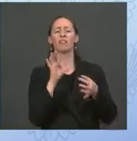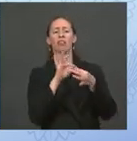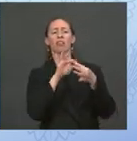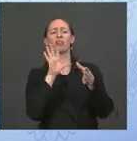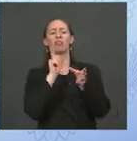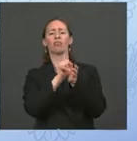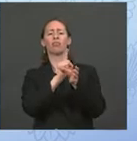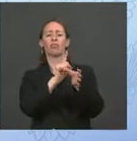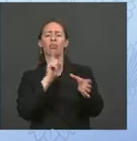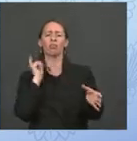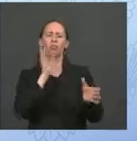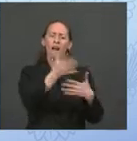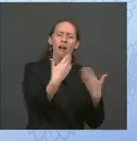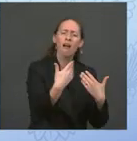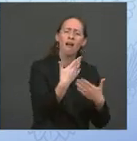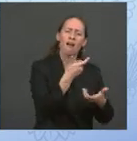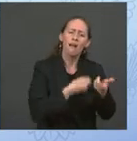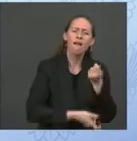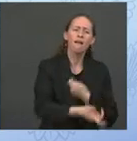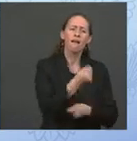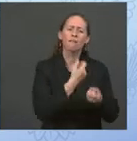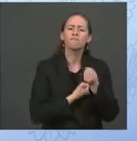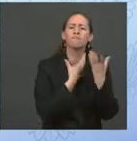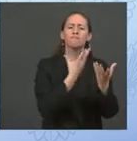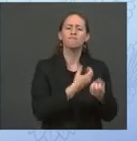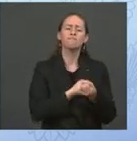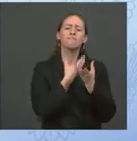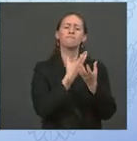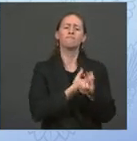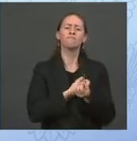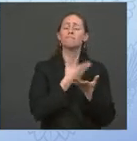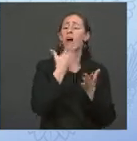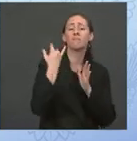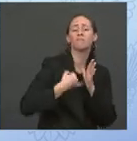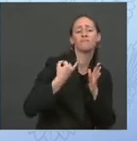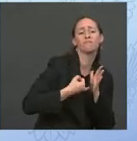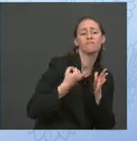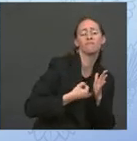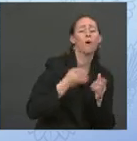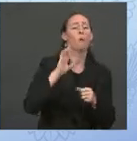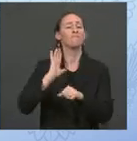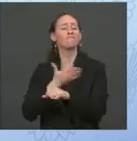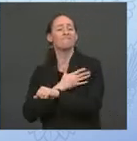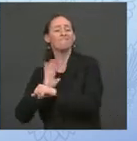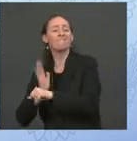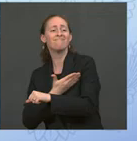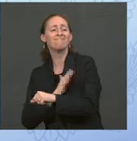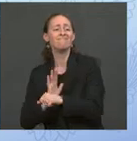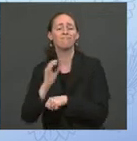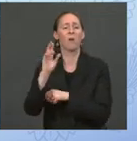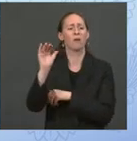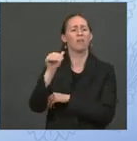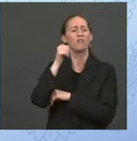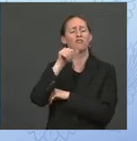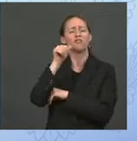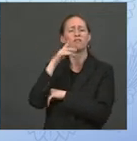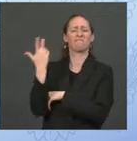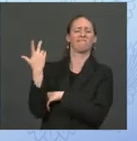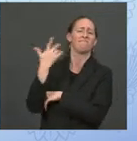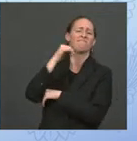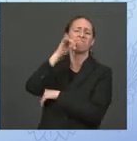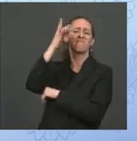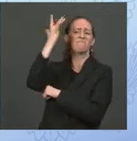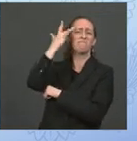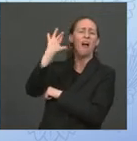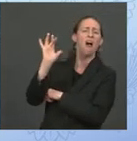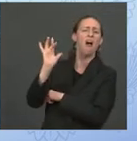through music or art. Helping the girl who thinks she's not smart enough to find that